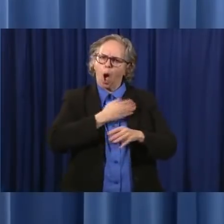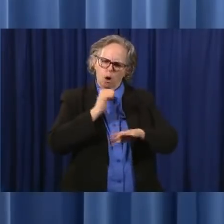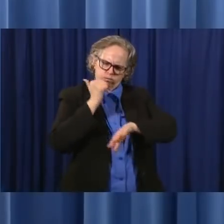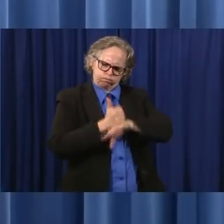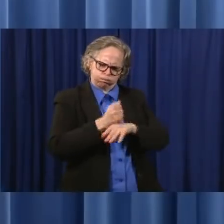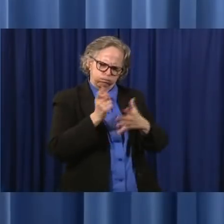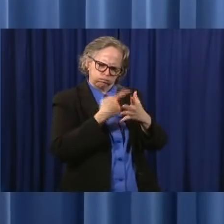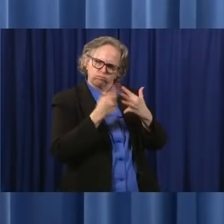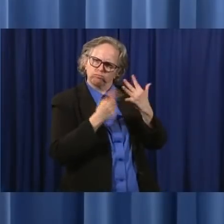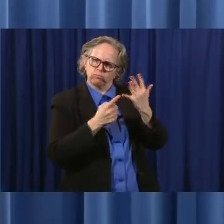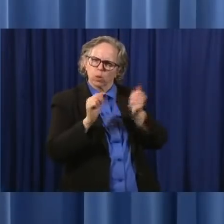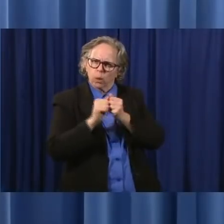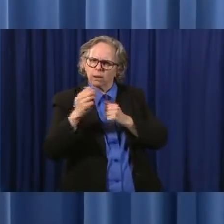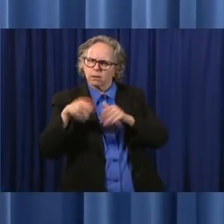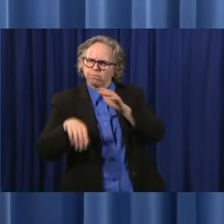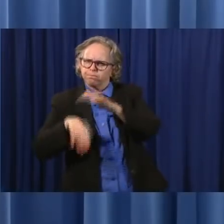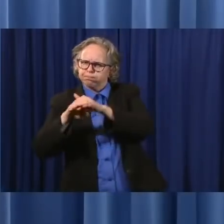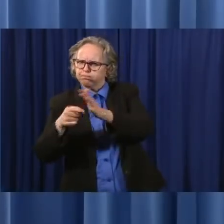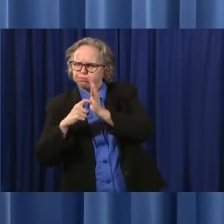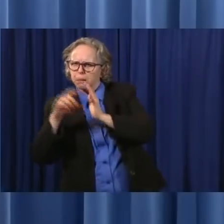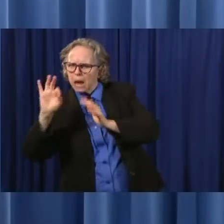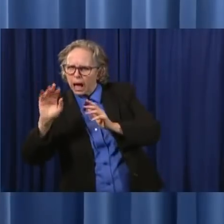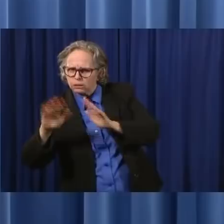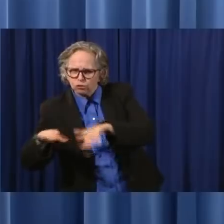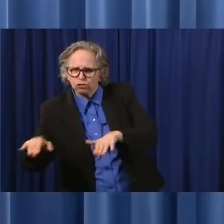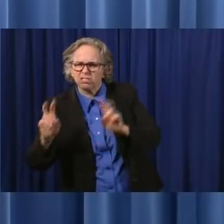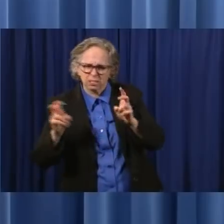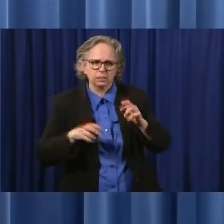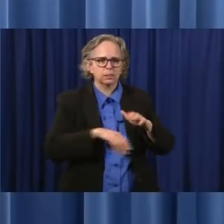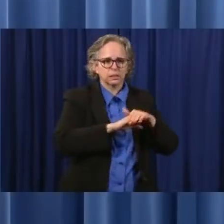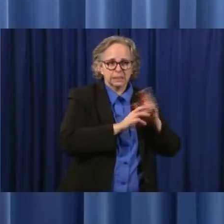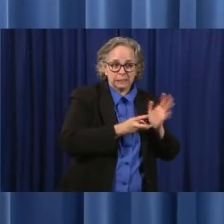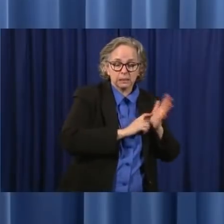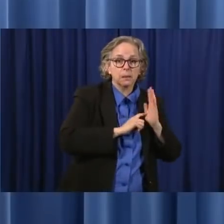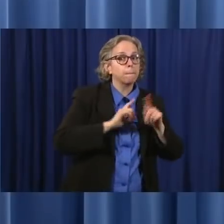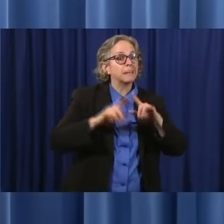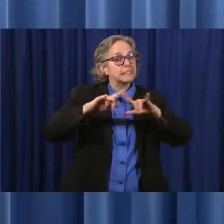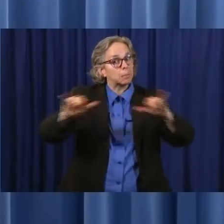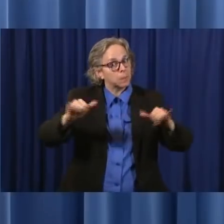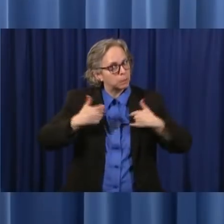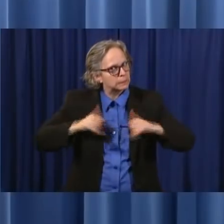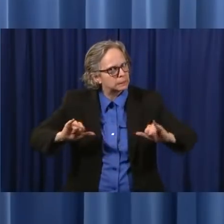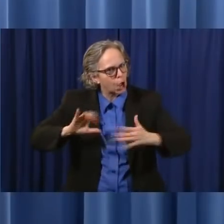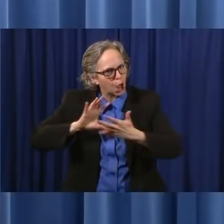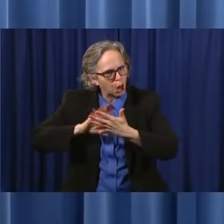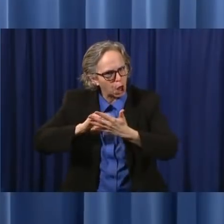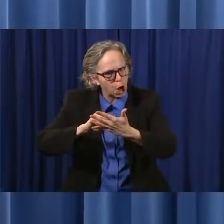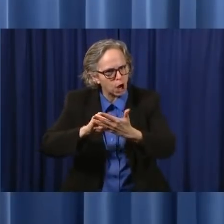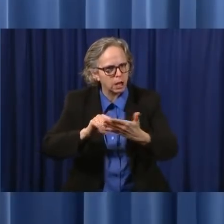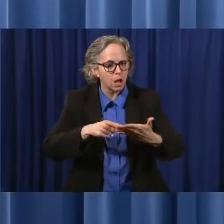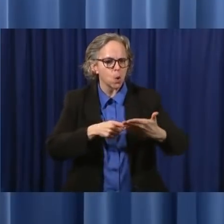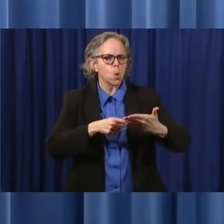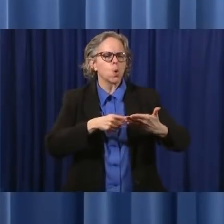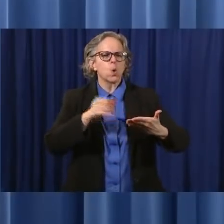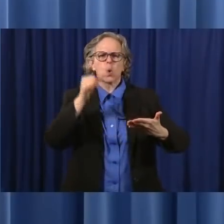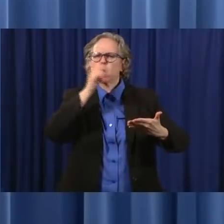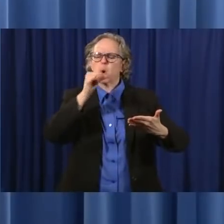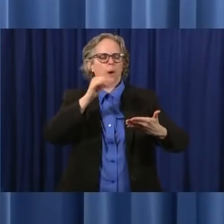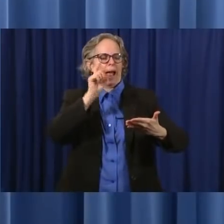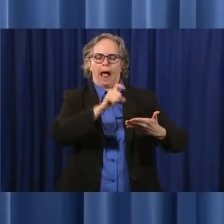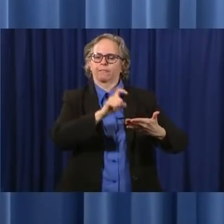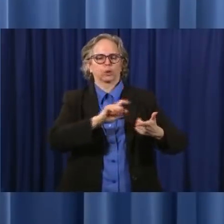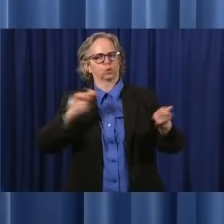additional information that I'm sure we're going to continue to see and continue to learn, and so there will be changes made as we move